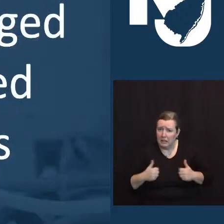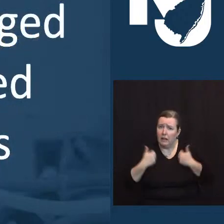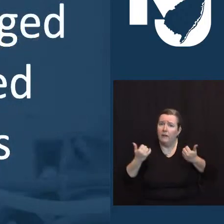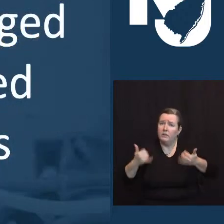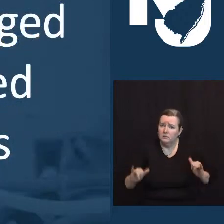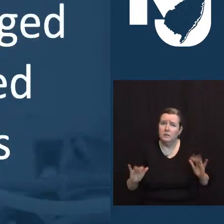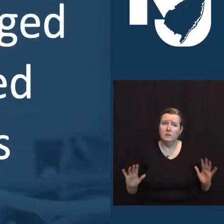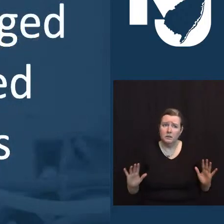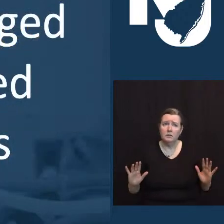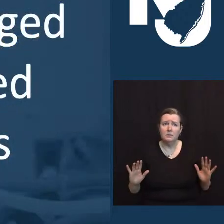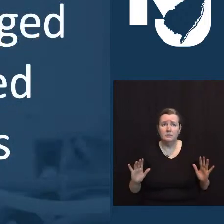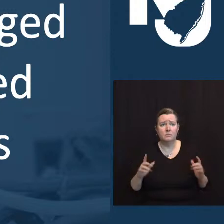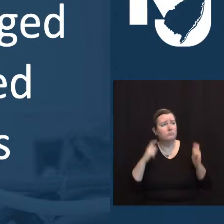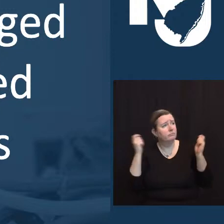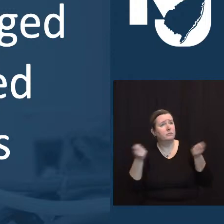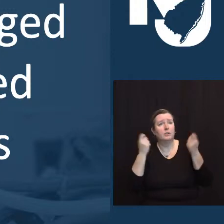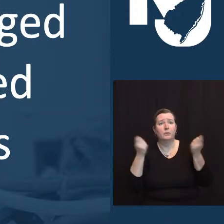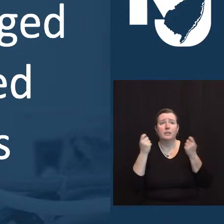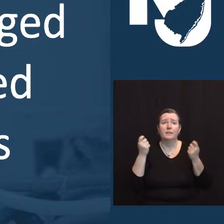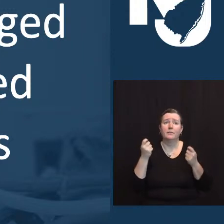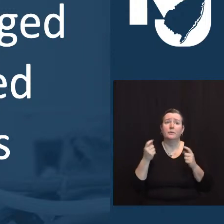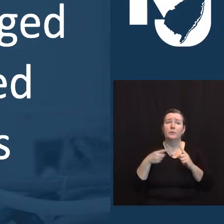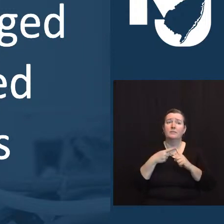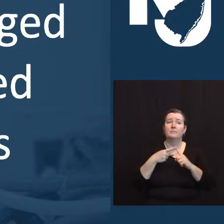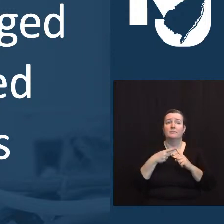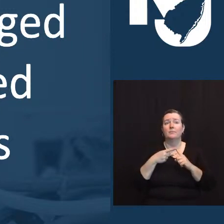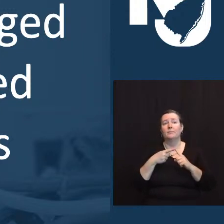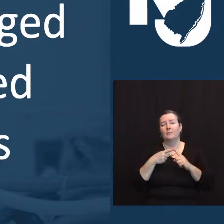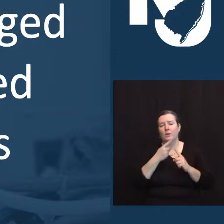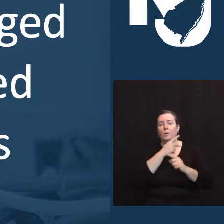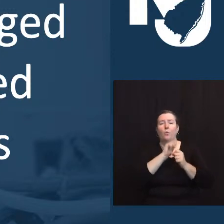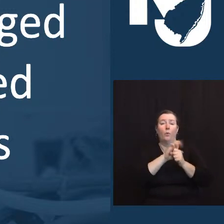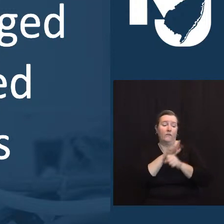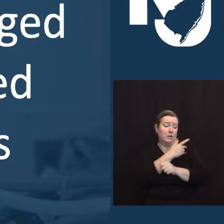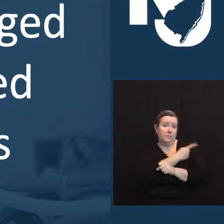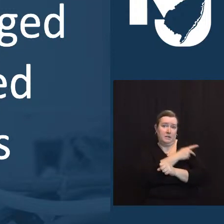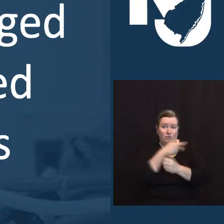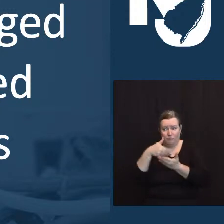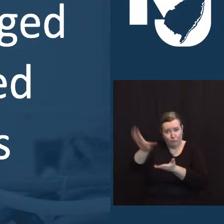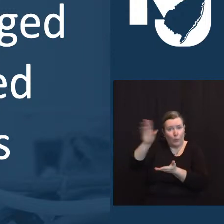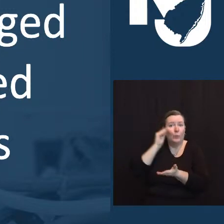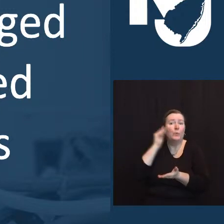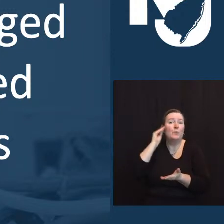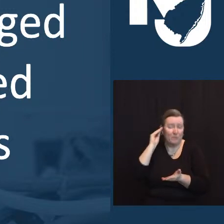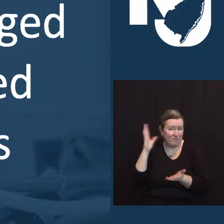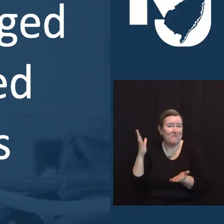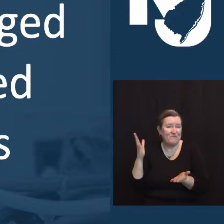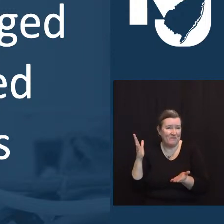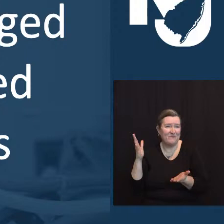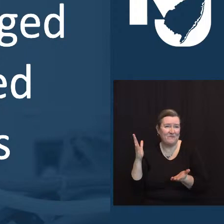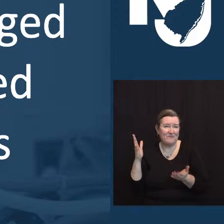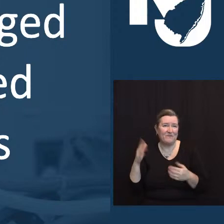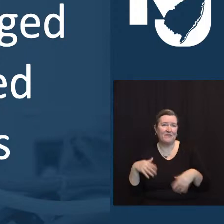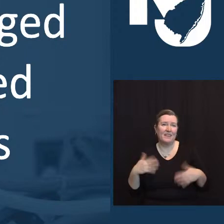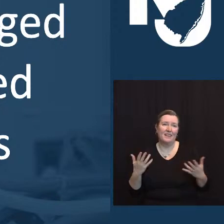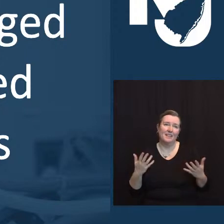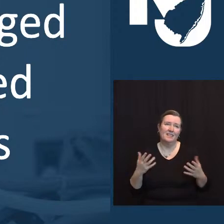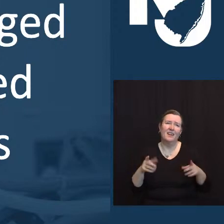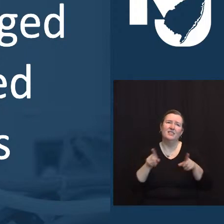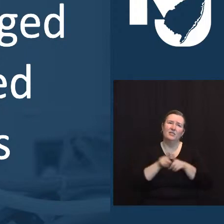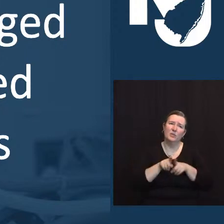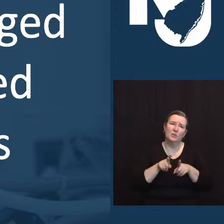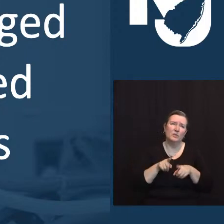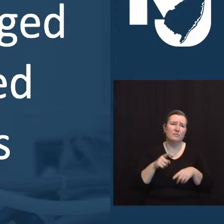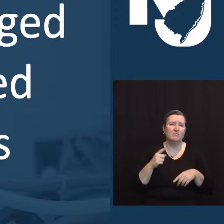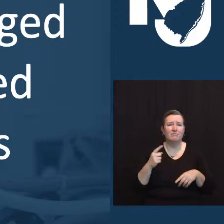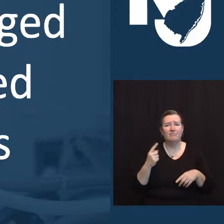state when COVID patients are released. But that relief is tempered by the fact that there's always someone waiting to take their